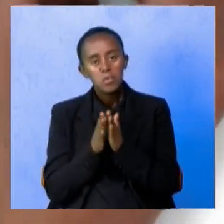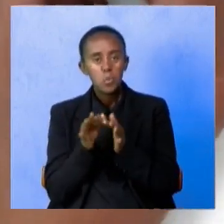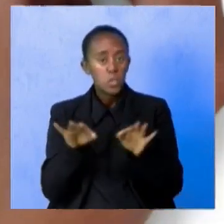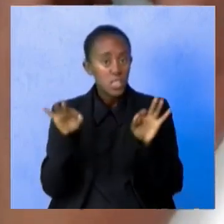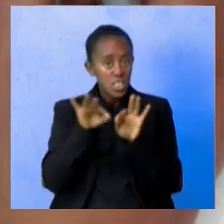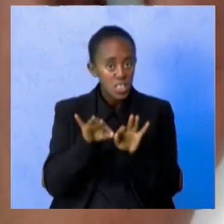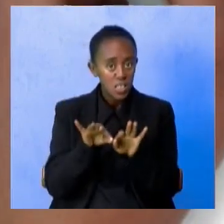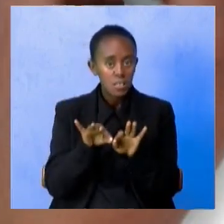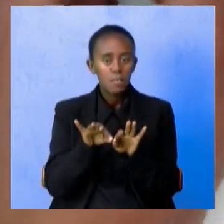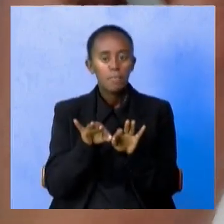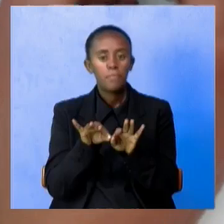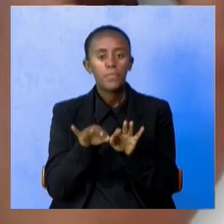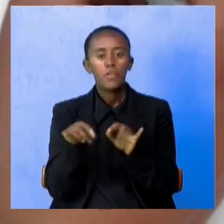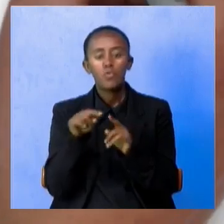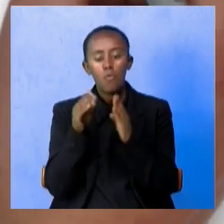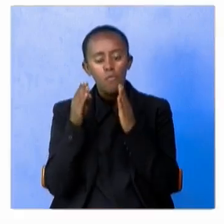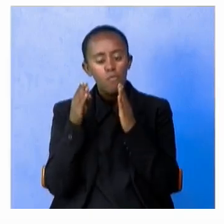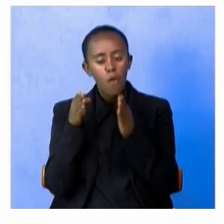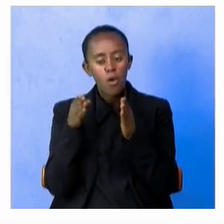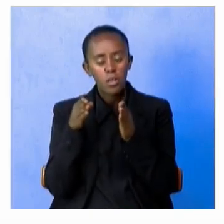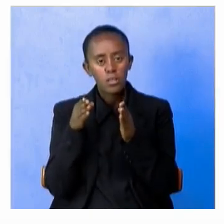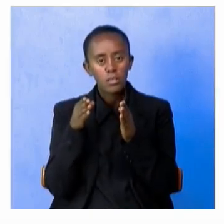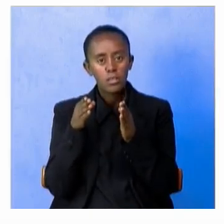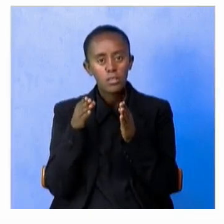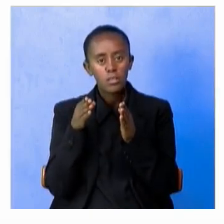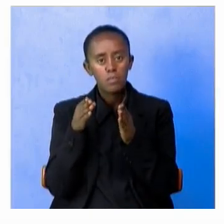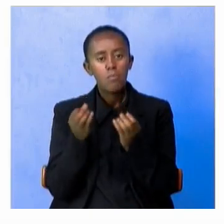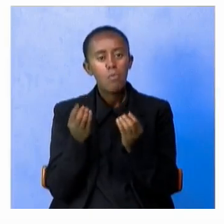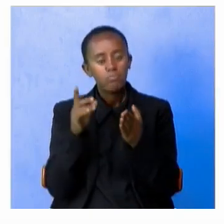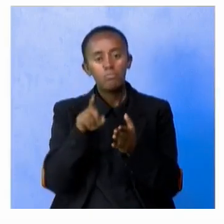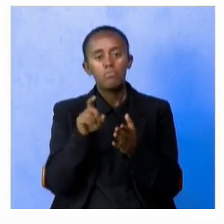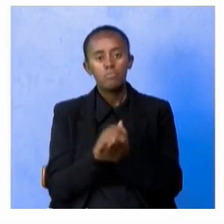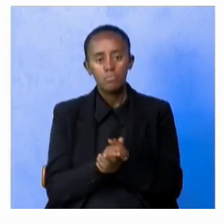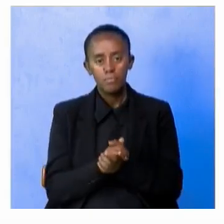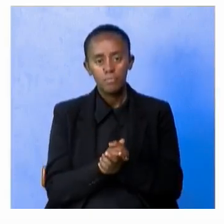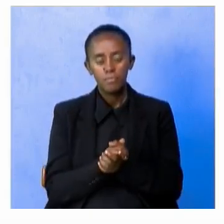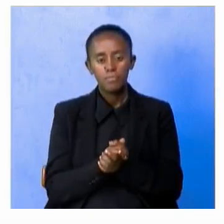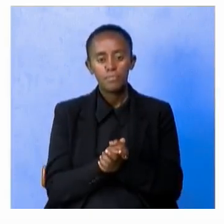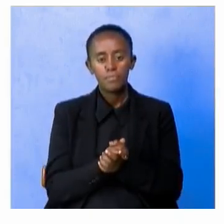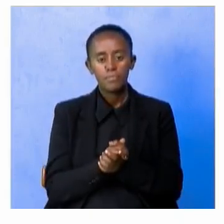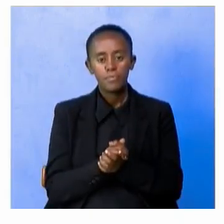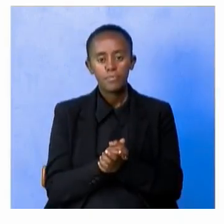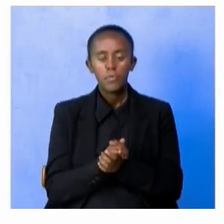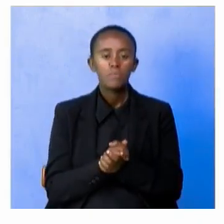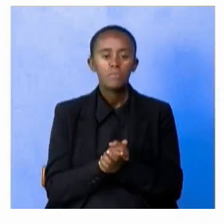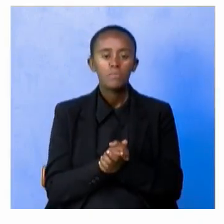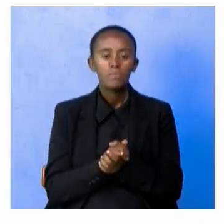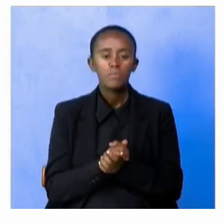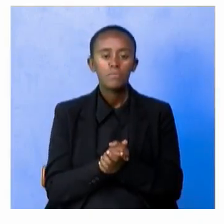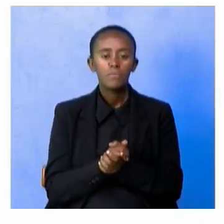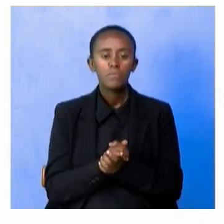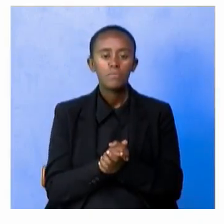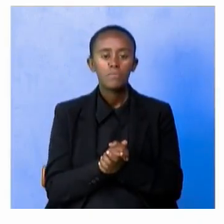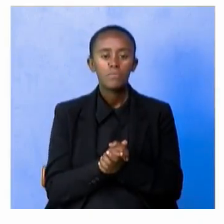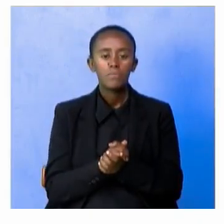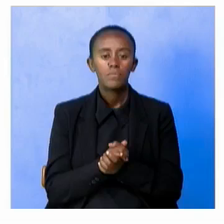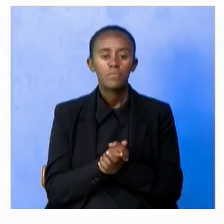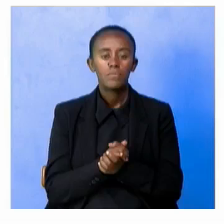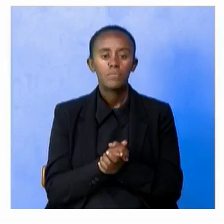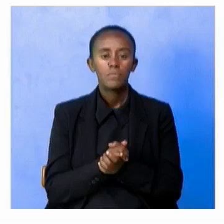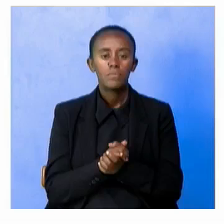to focus more. Do you want to go